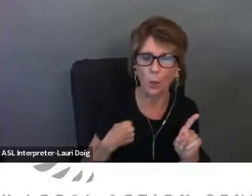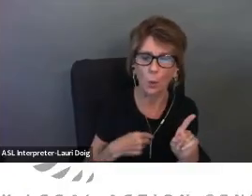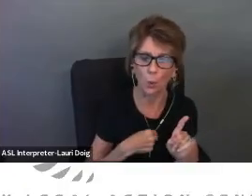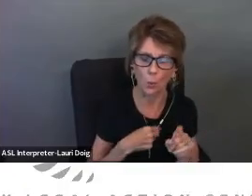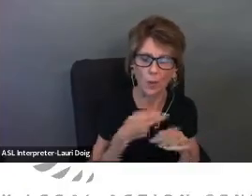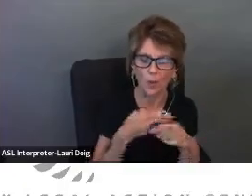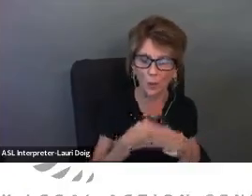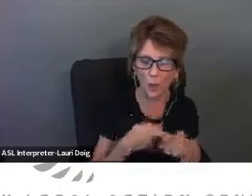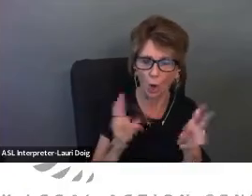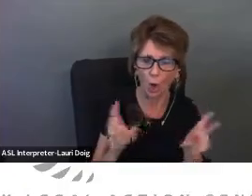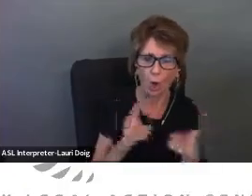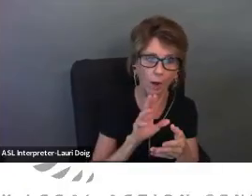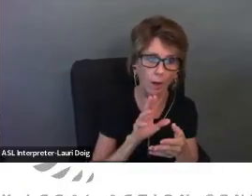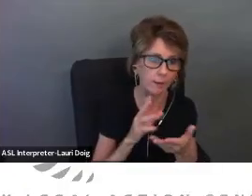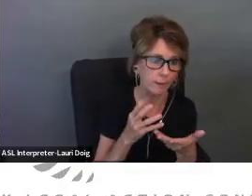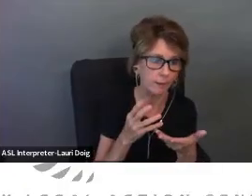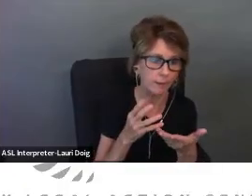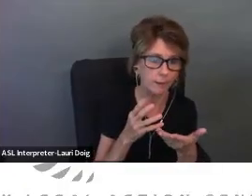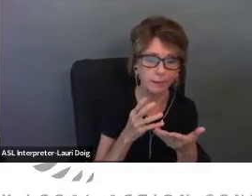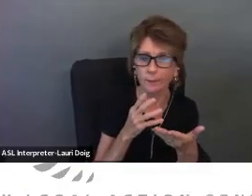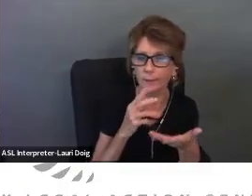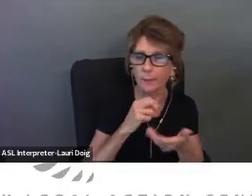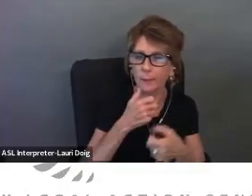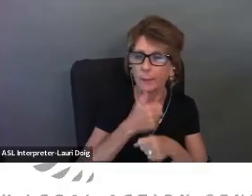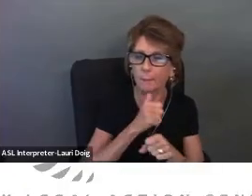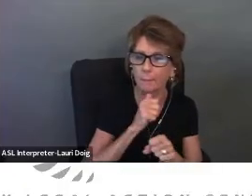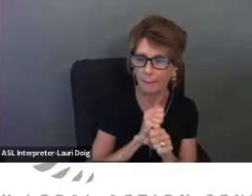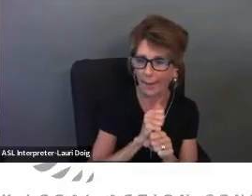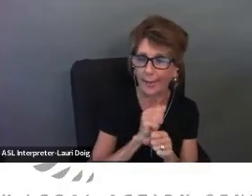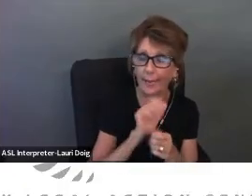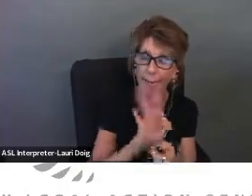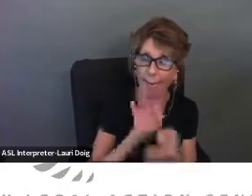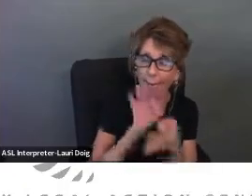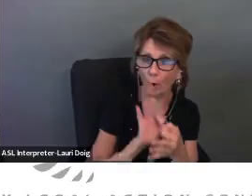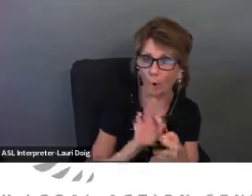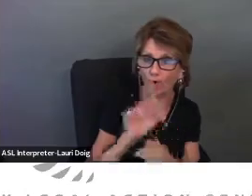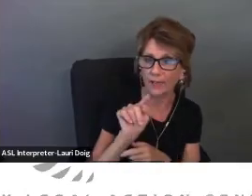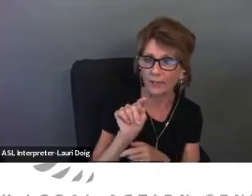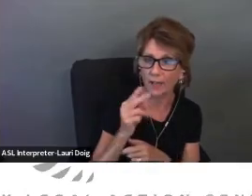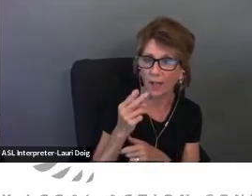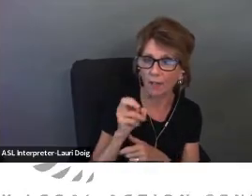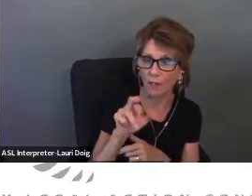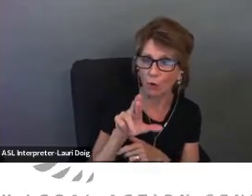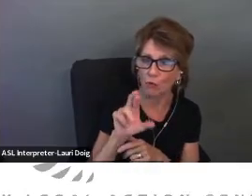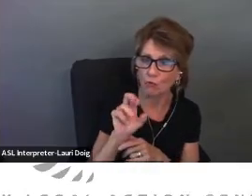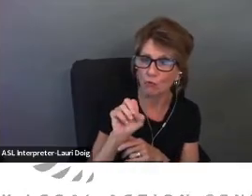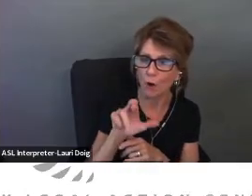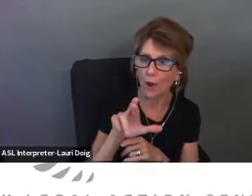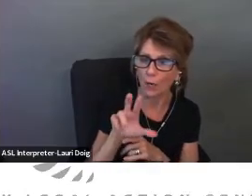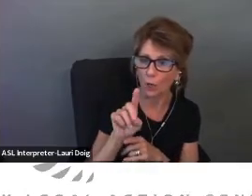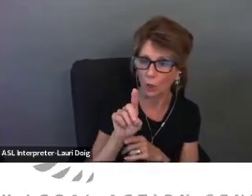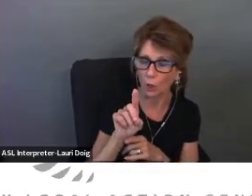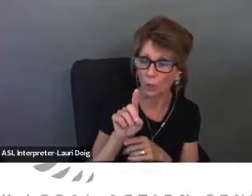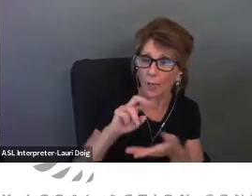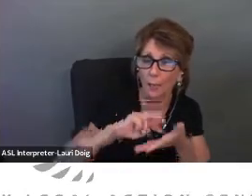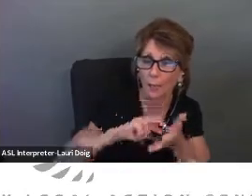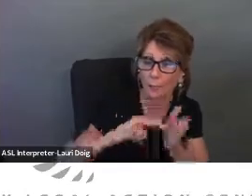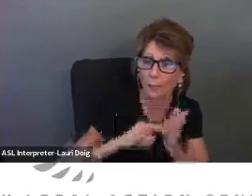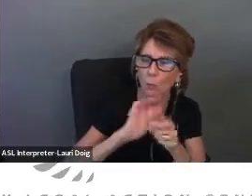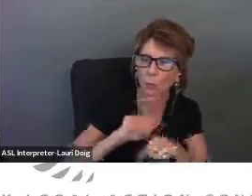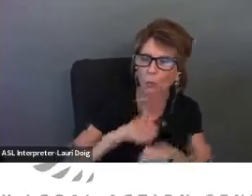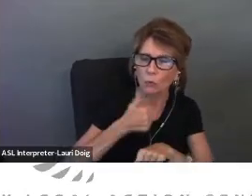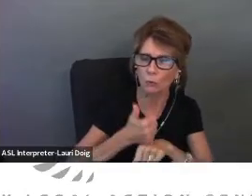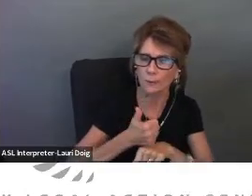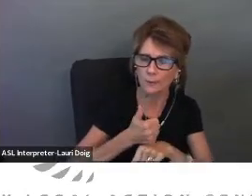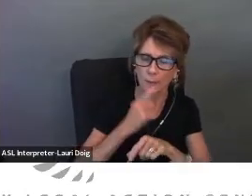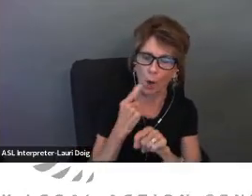lawyering as perfecting the record. It's not really intended to be perfect, but what we're trying to do is to lay the foundation.